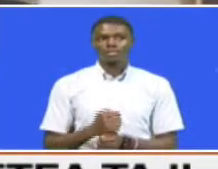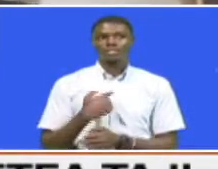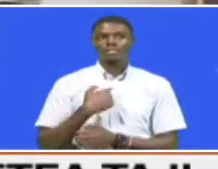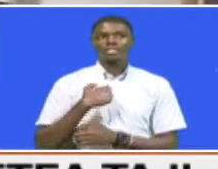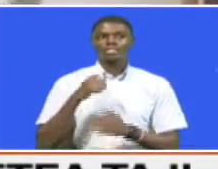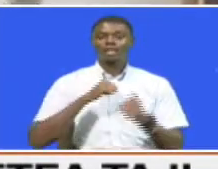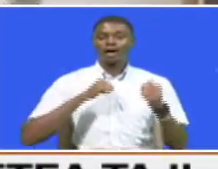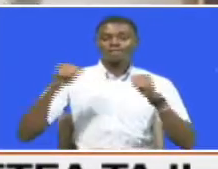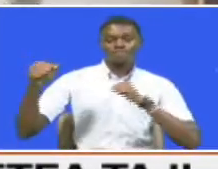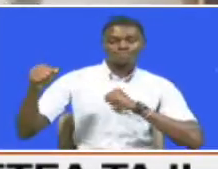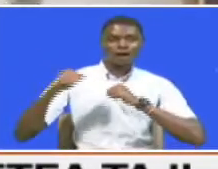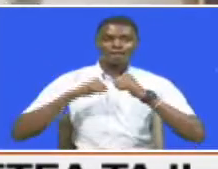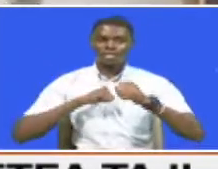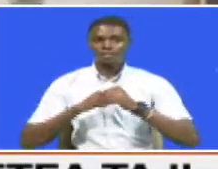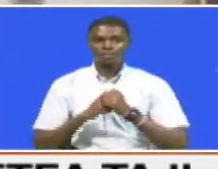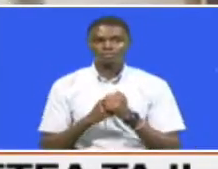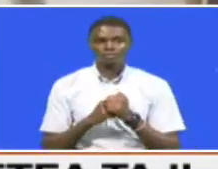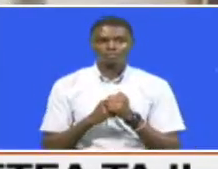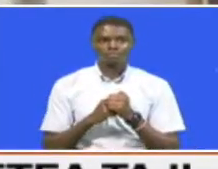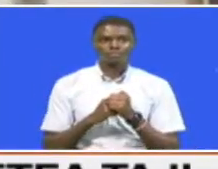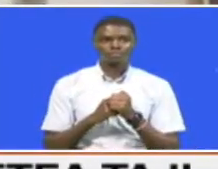fight.